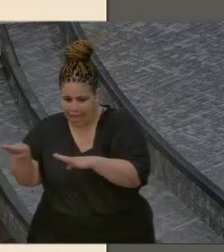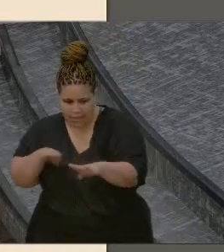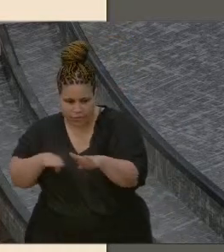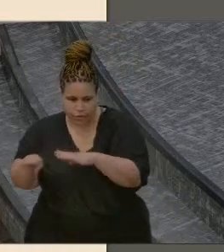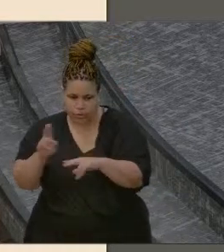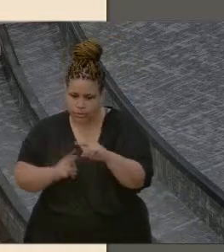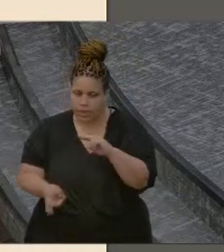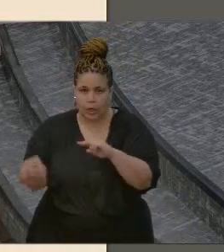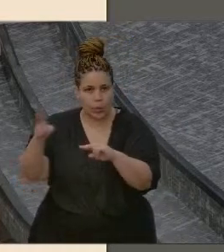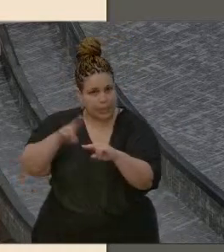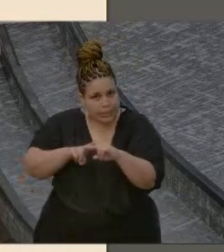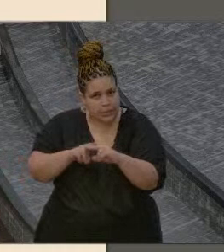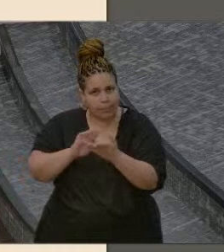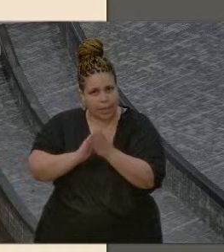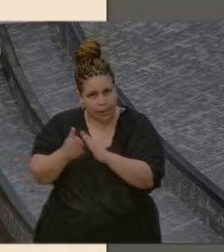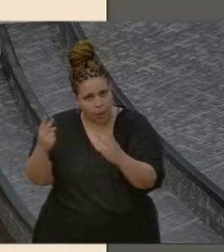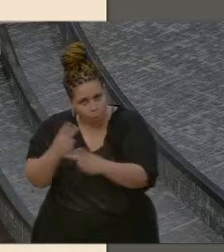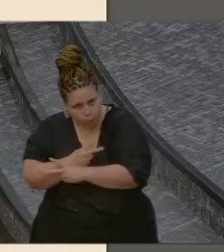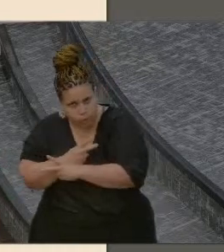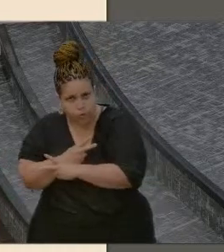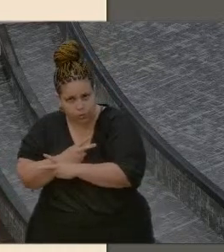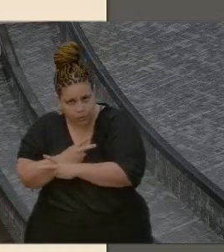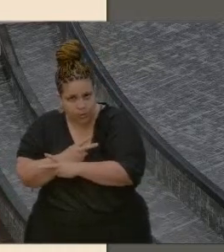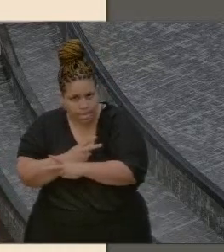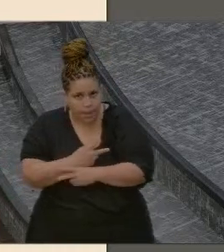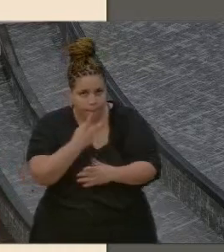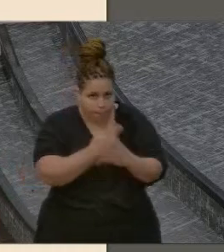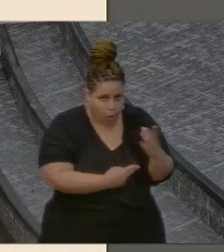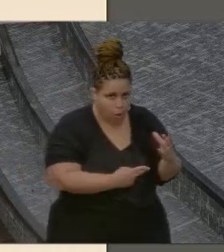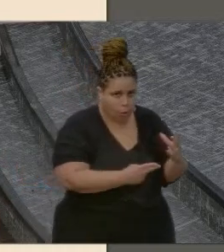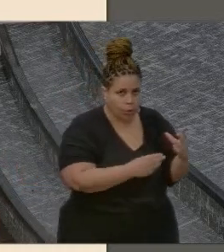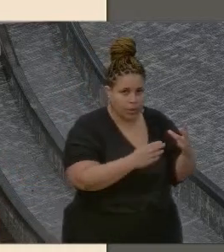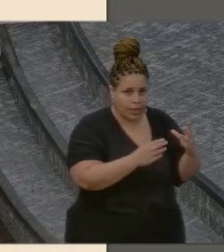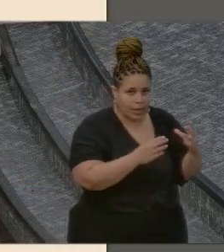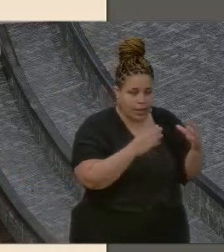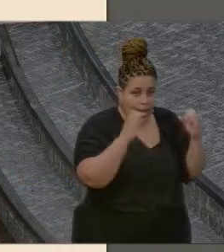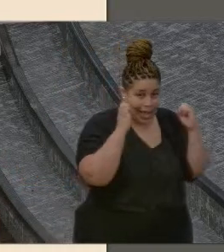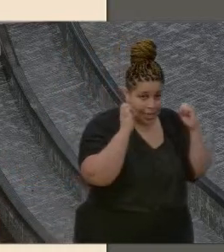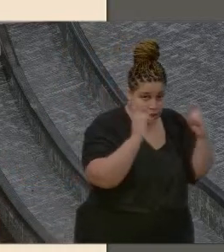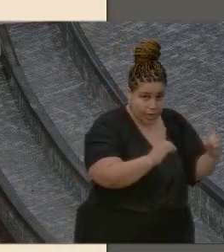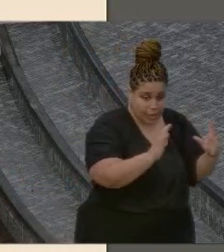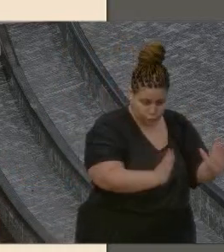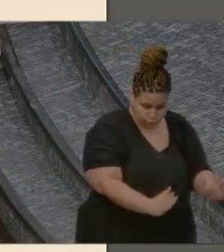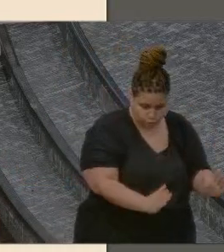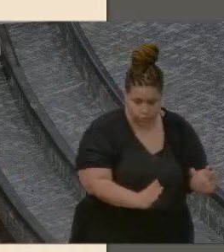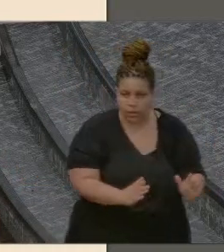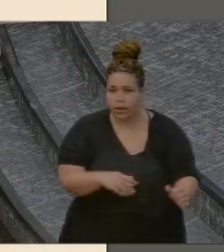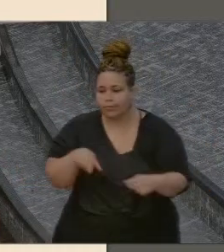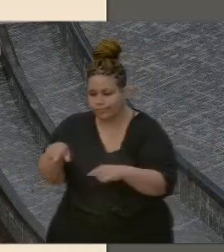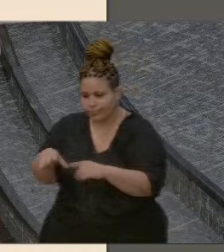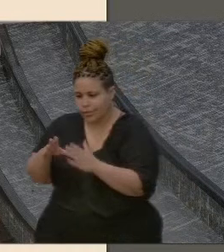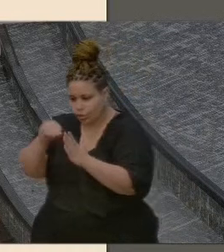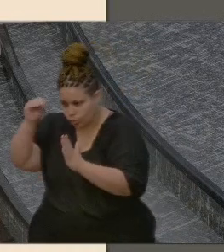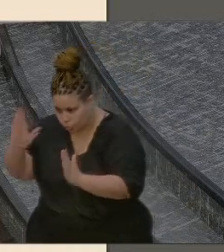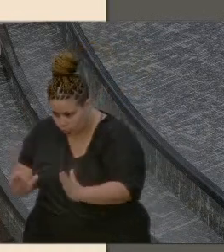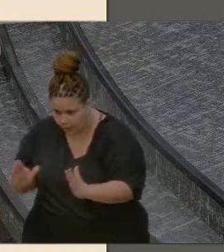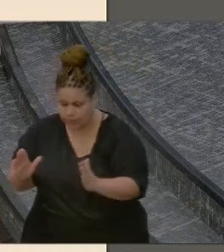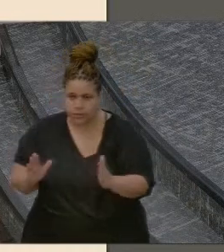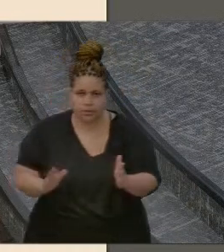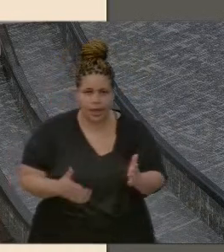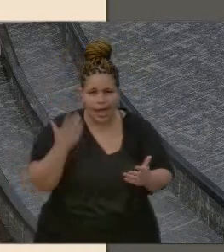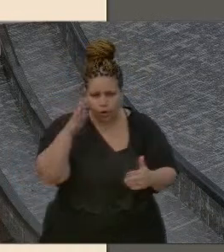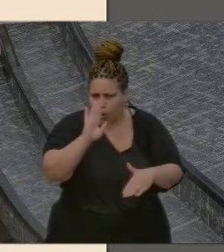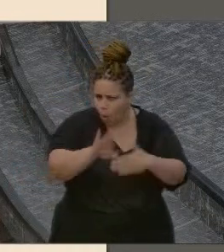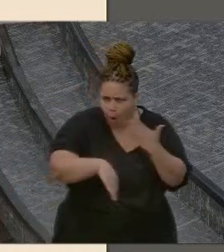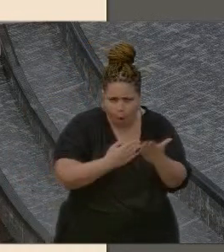of burnout as well for both educators and students. So as we move forward, I'm not privy to all the factors that